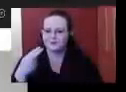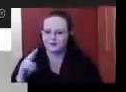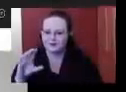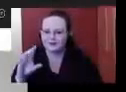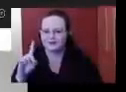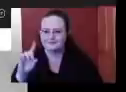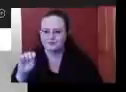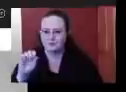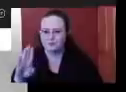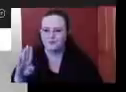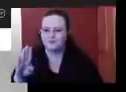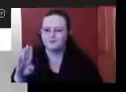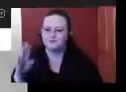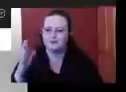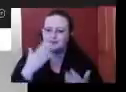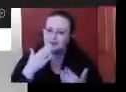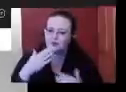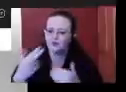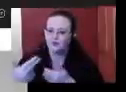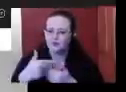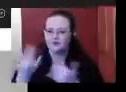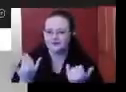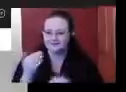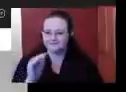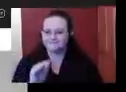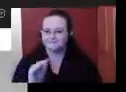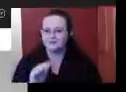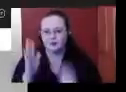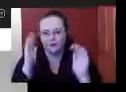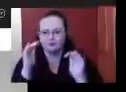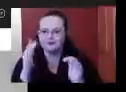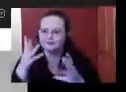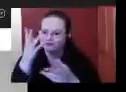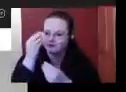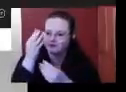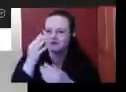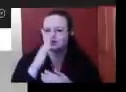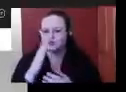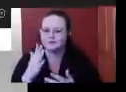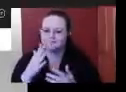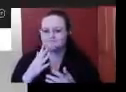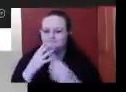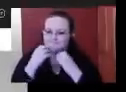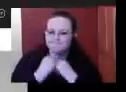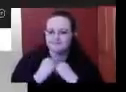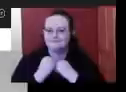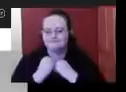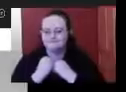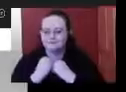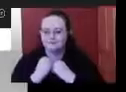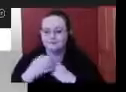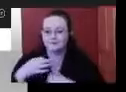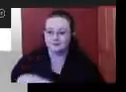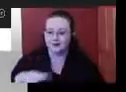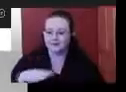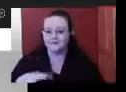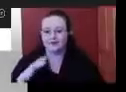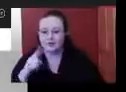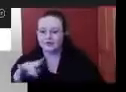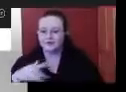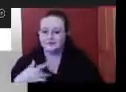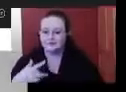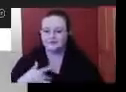you will be valuable and put your mind at ease in terms of your sons and